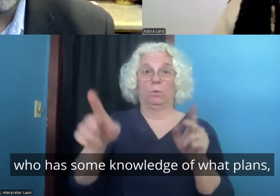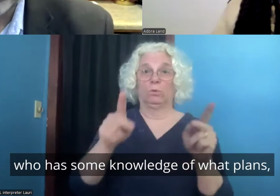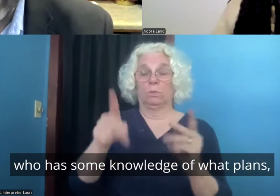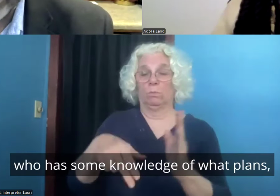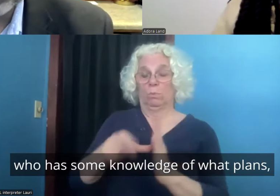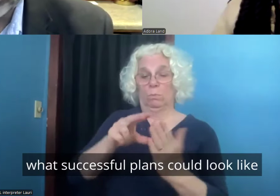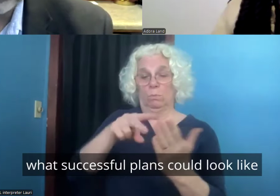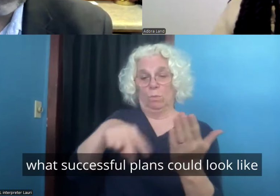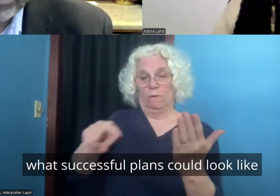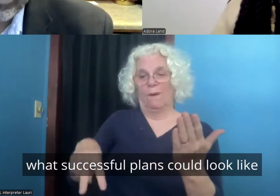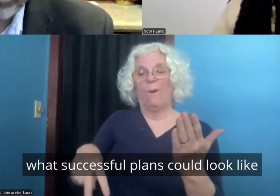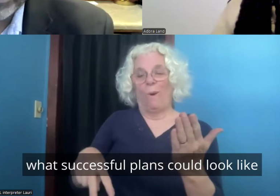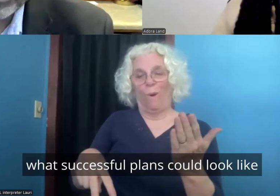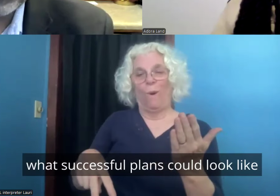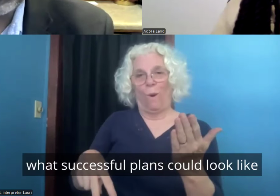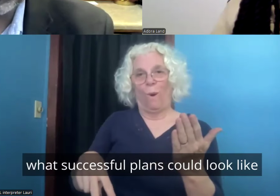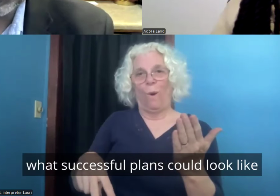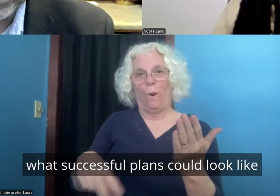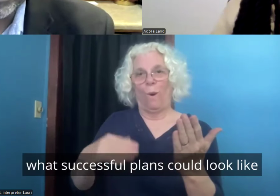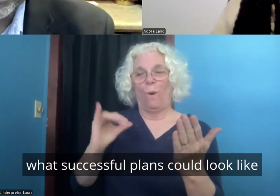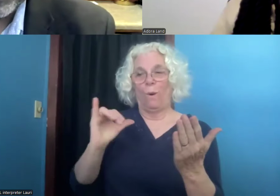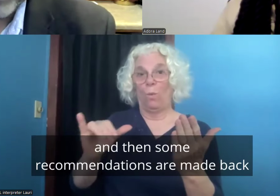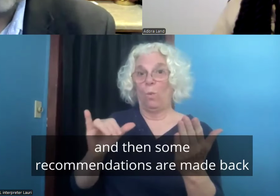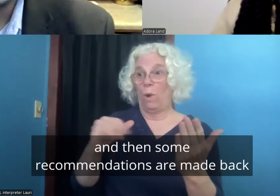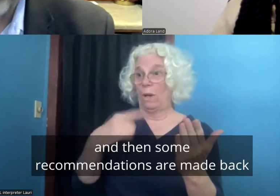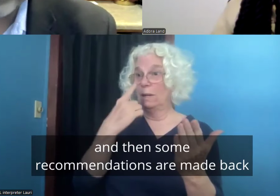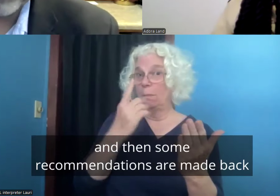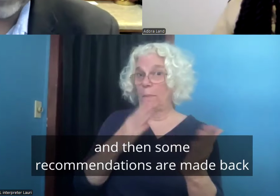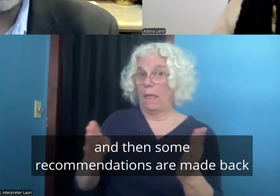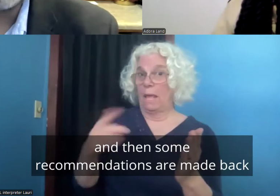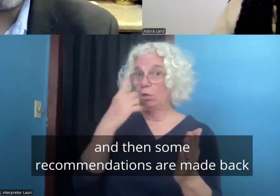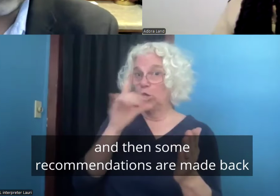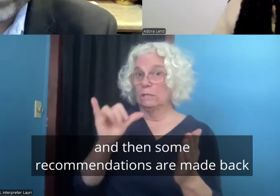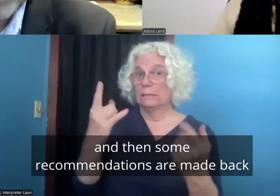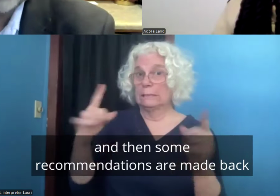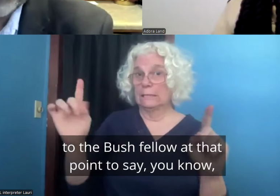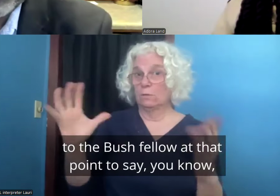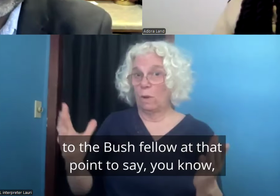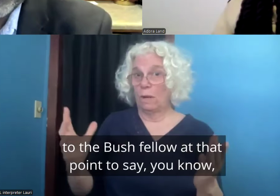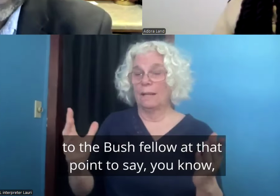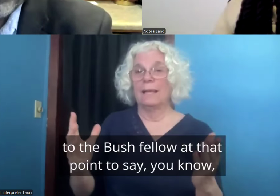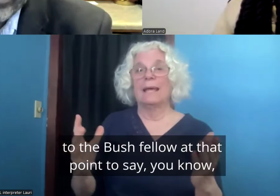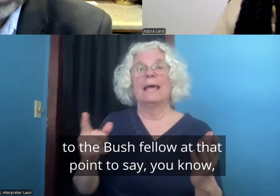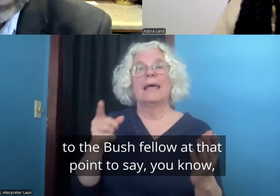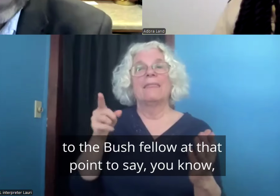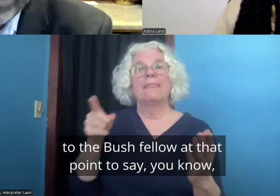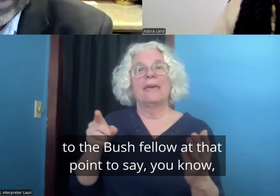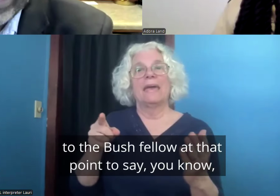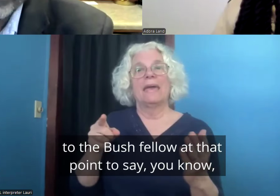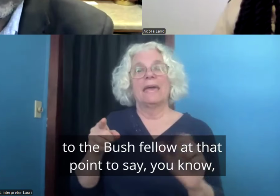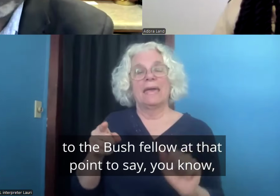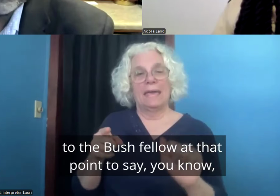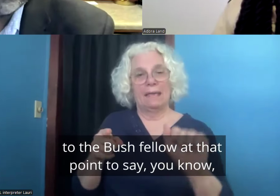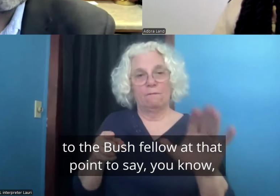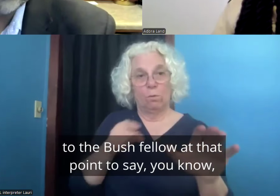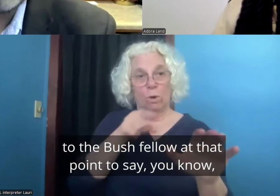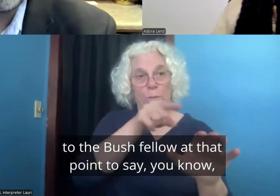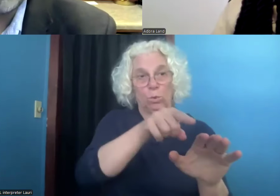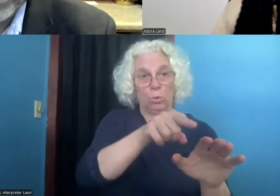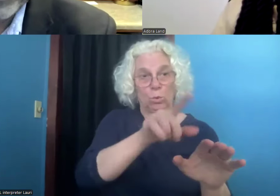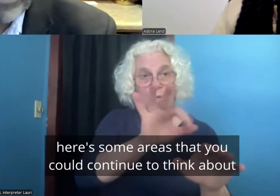of what successful plans could look like. And then some recommendations are made back to the Bush Fellow at that point to